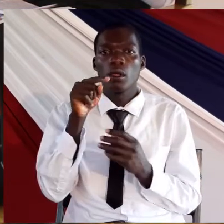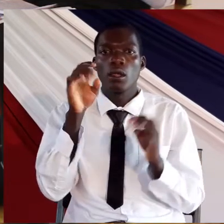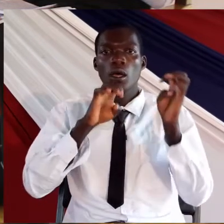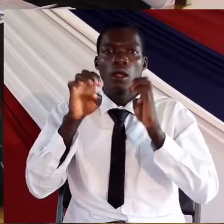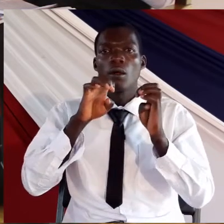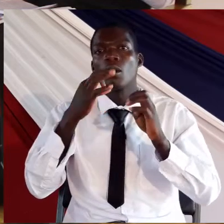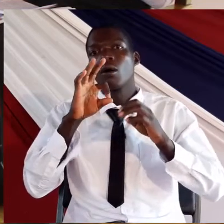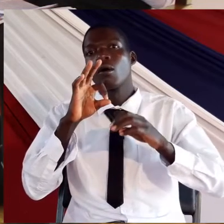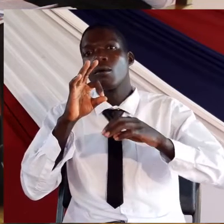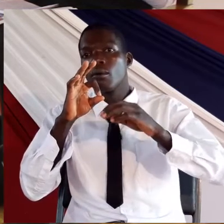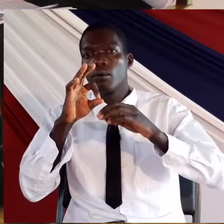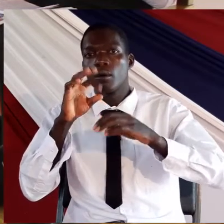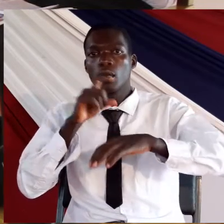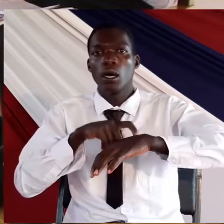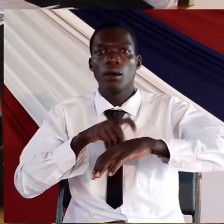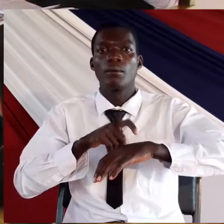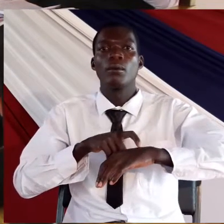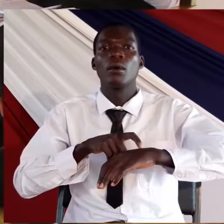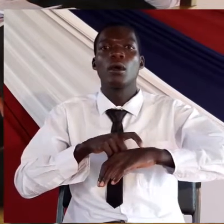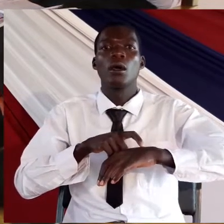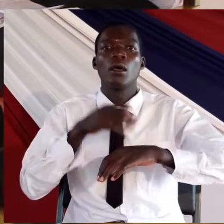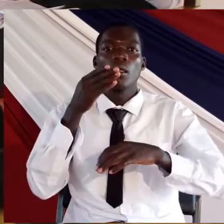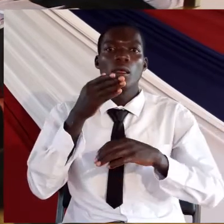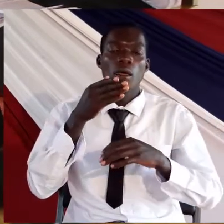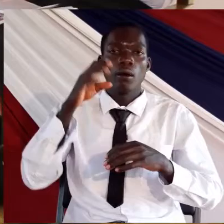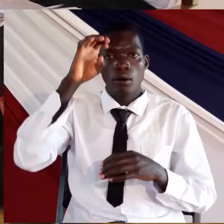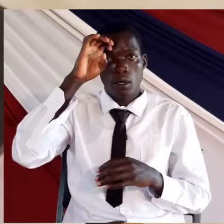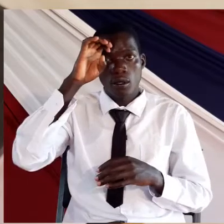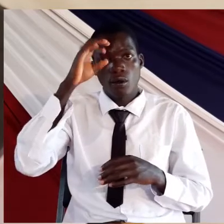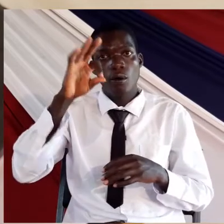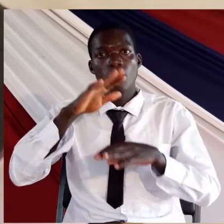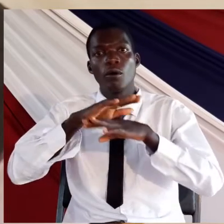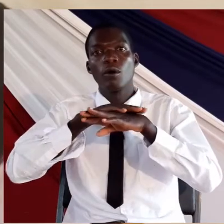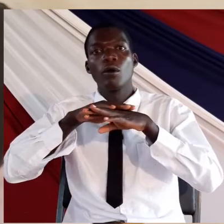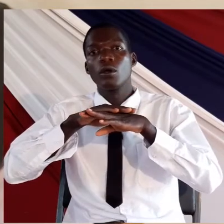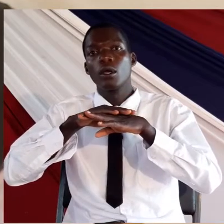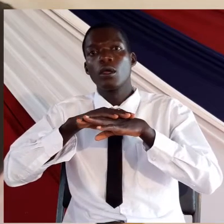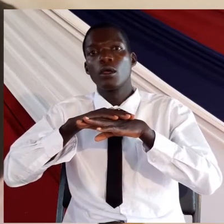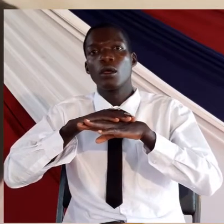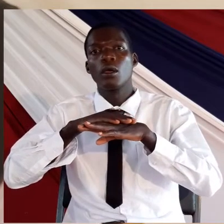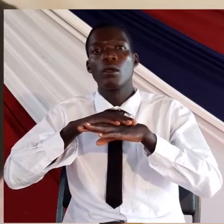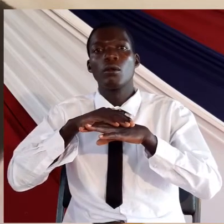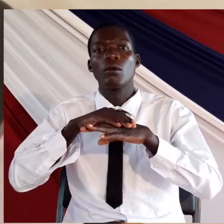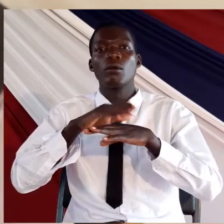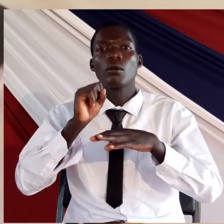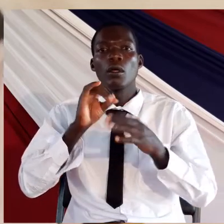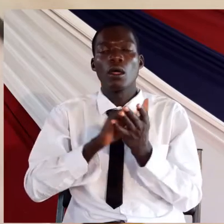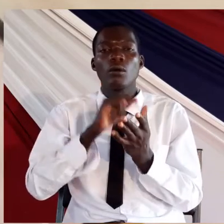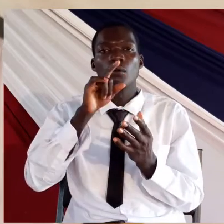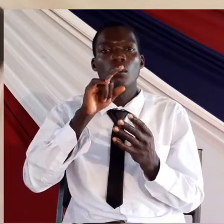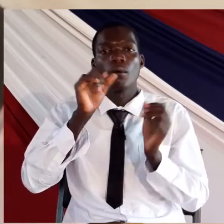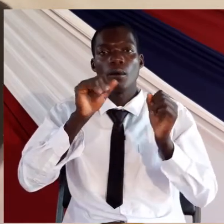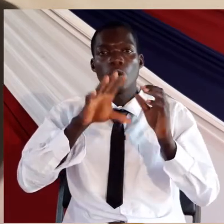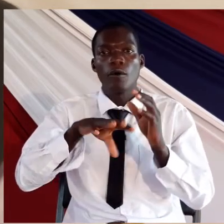time that is tied to the identification of the genealogies. Yes. So that if I were to identify